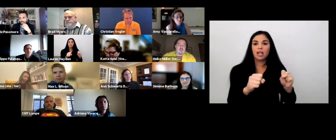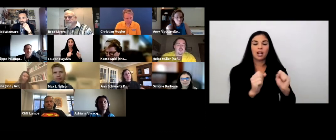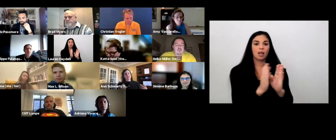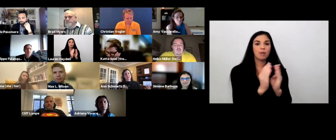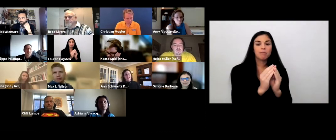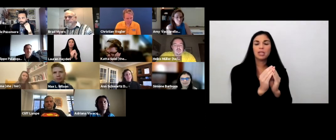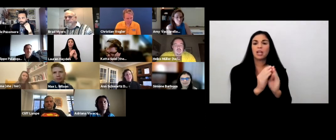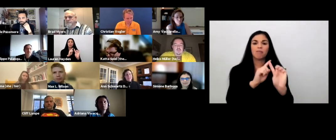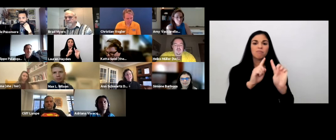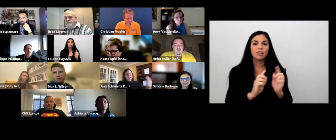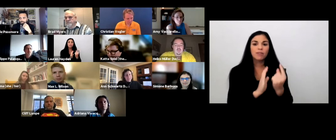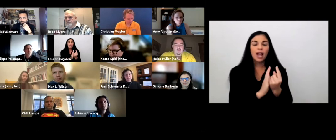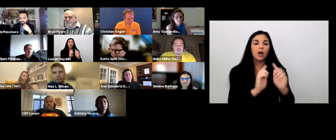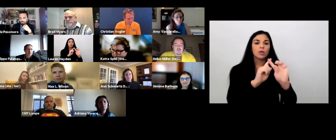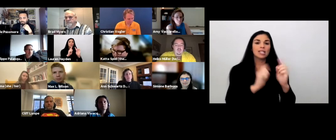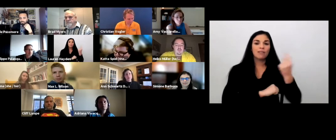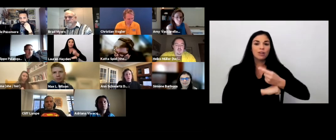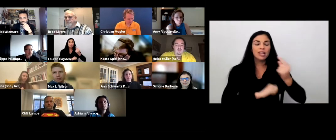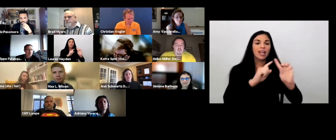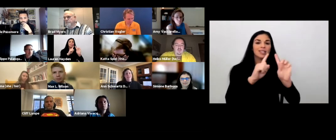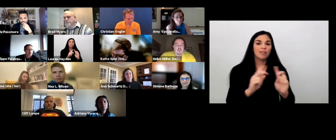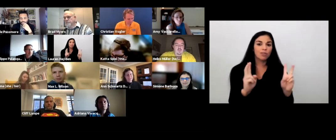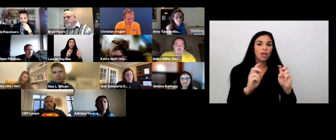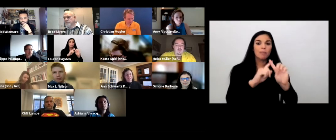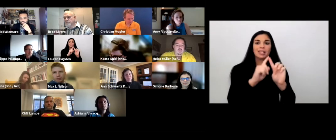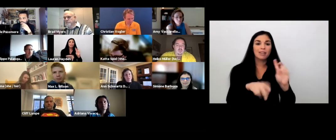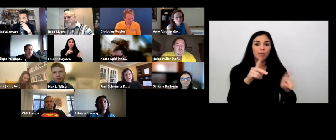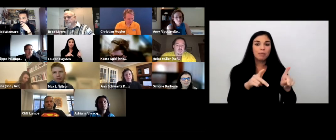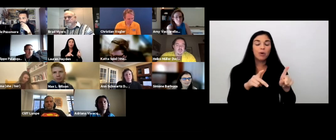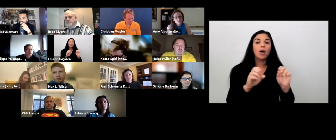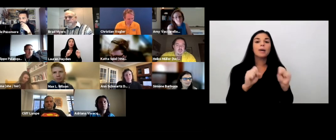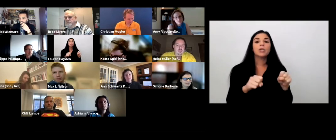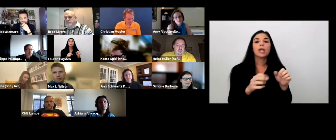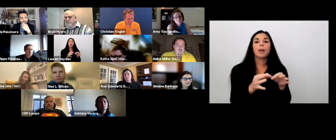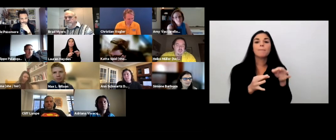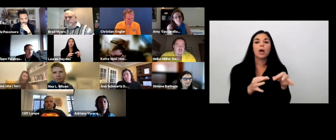topics, it's just something easy to put off and then it doesn't happen.